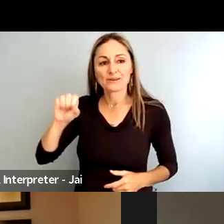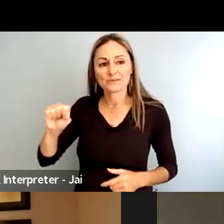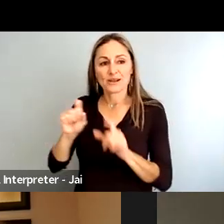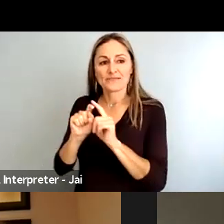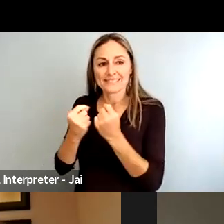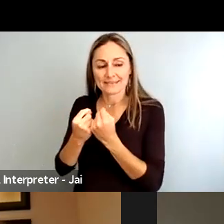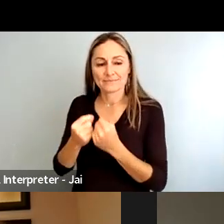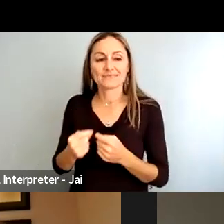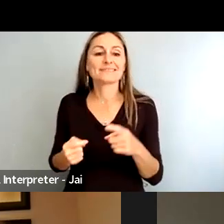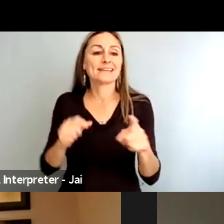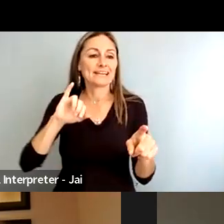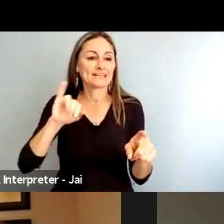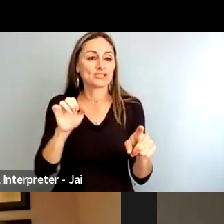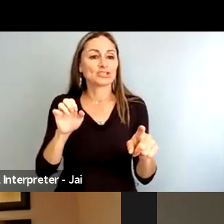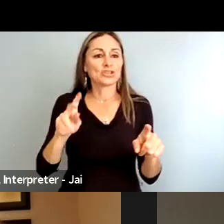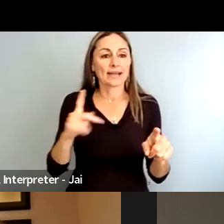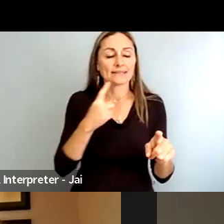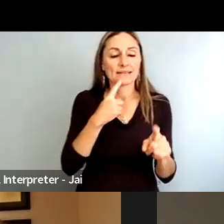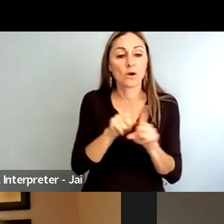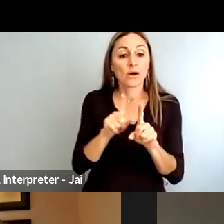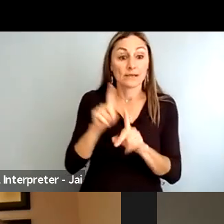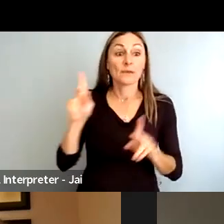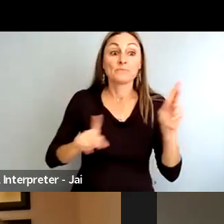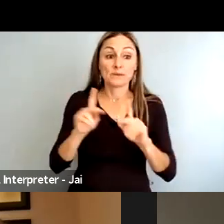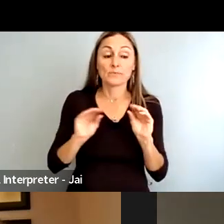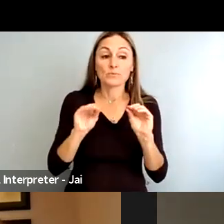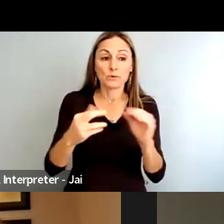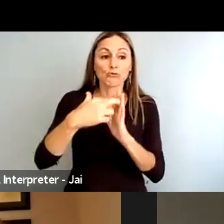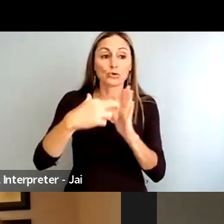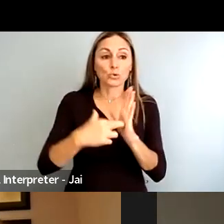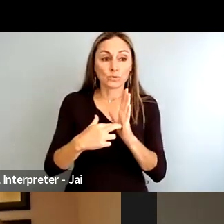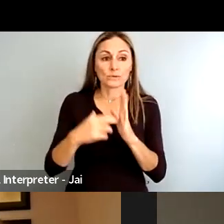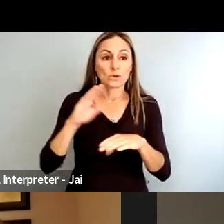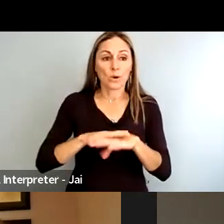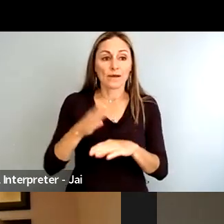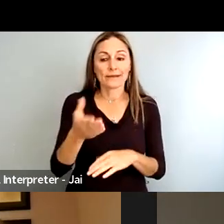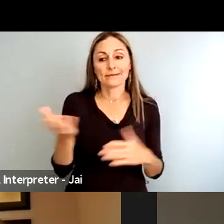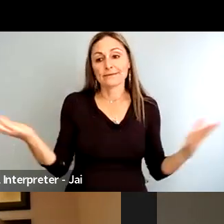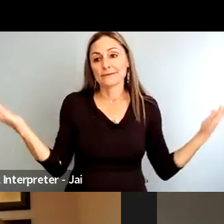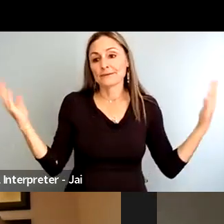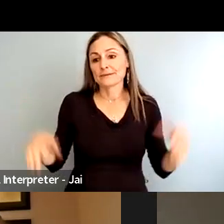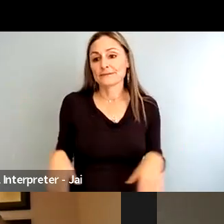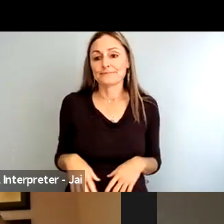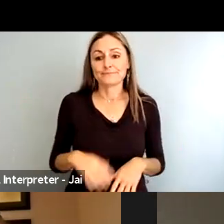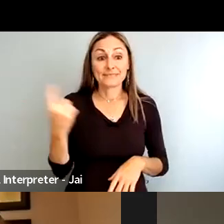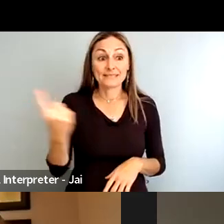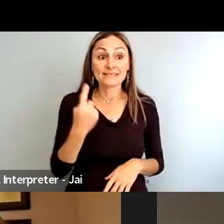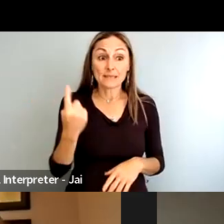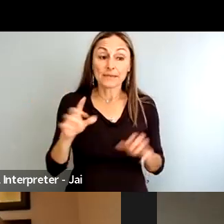also too, people put rules on there. So like, if let's say somebody does something